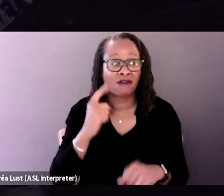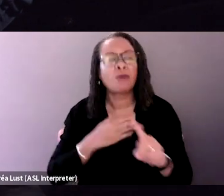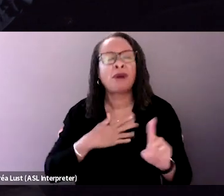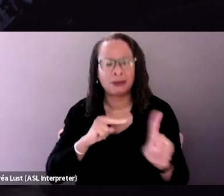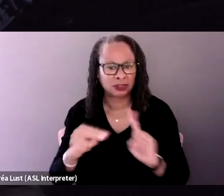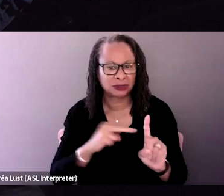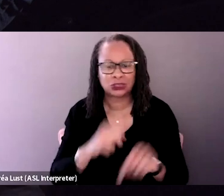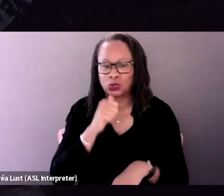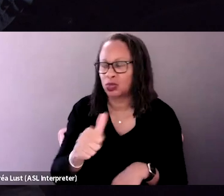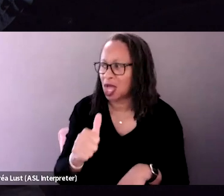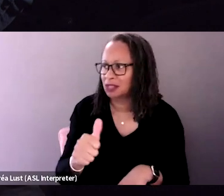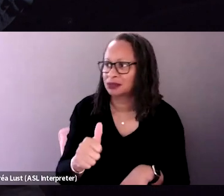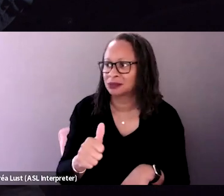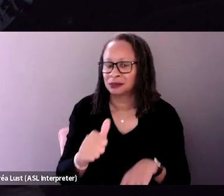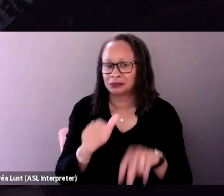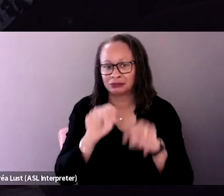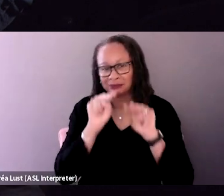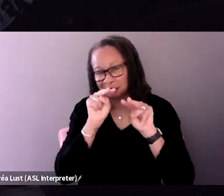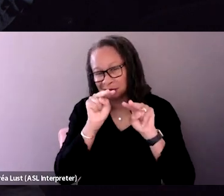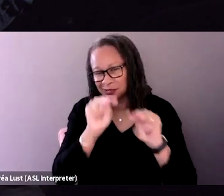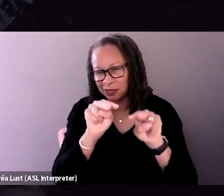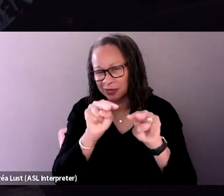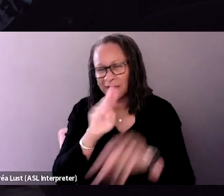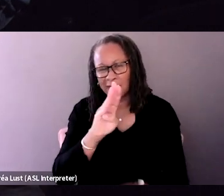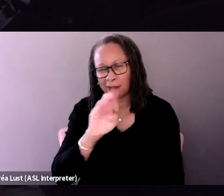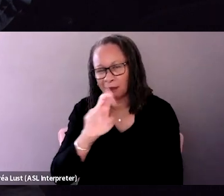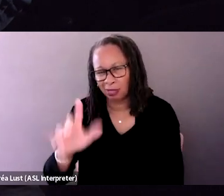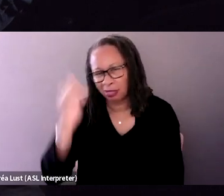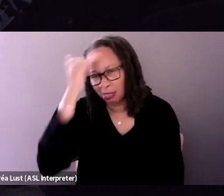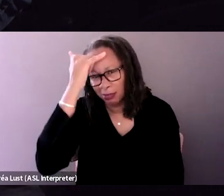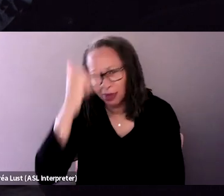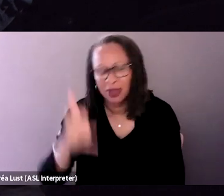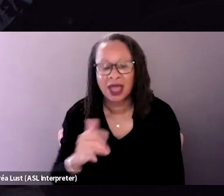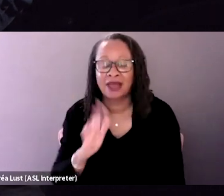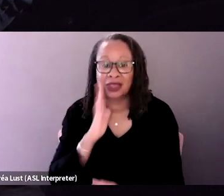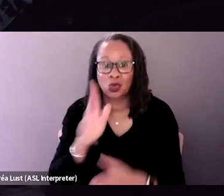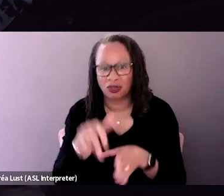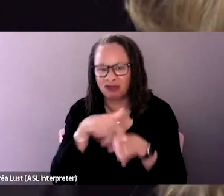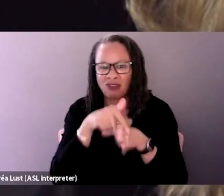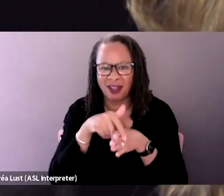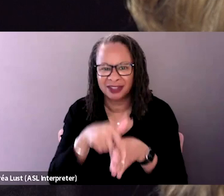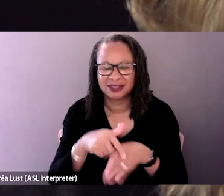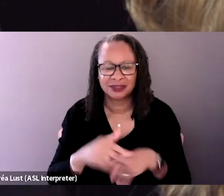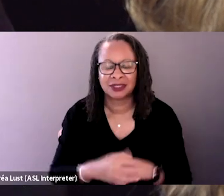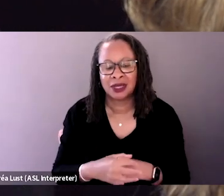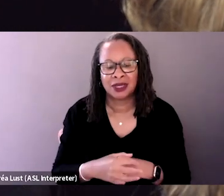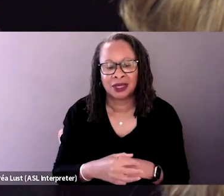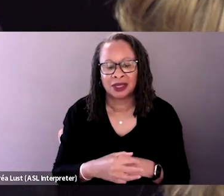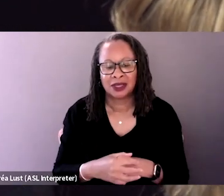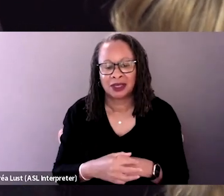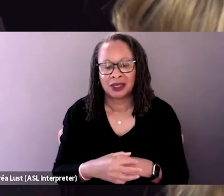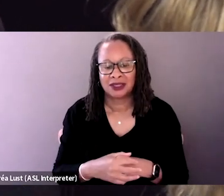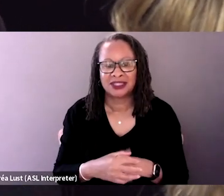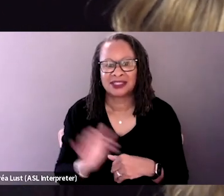not be staring at the bull that we were about to ride, which is like making a movie about